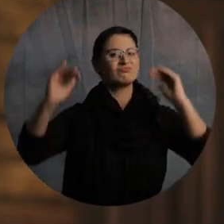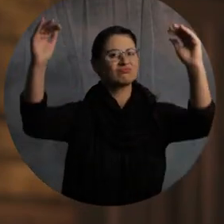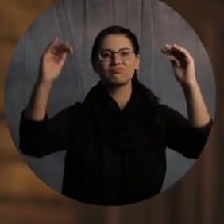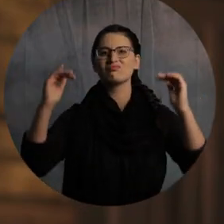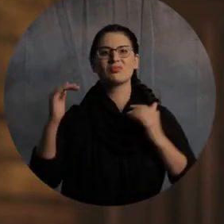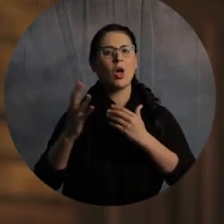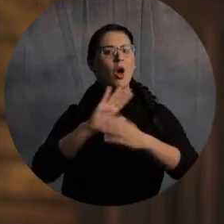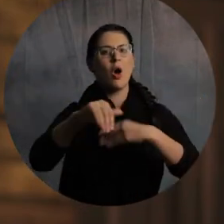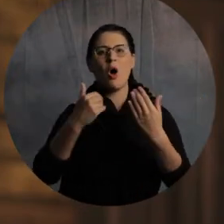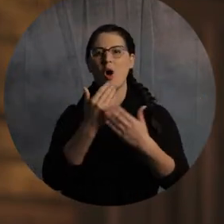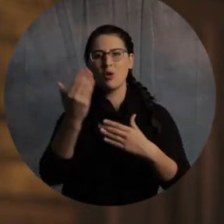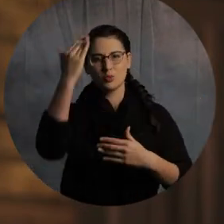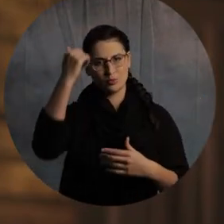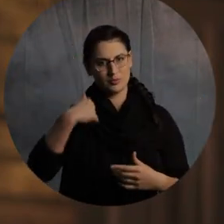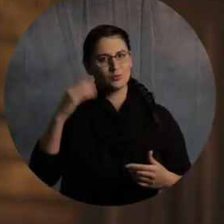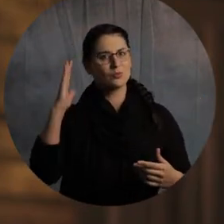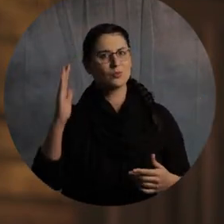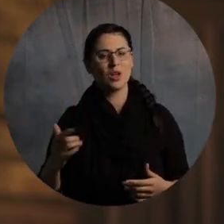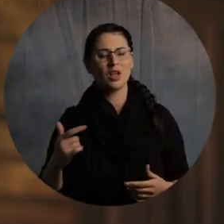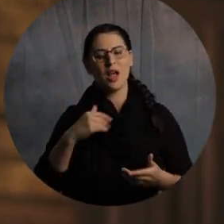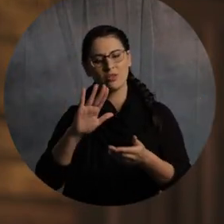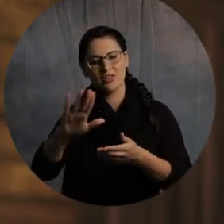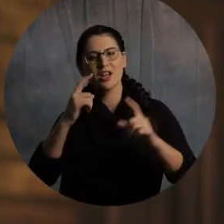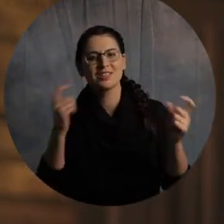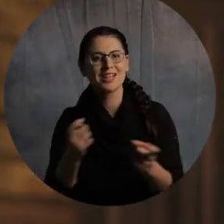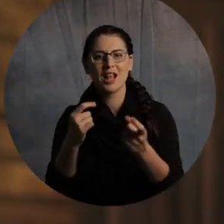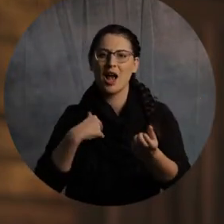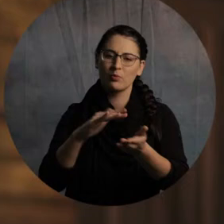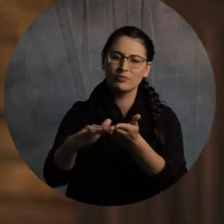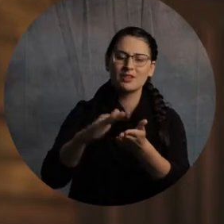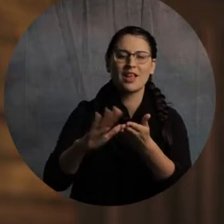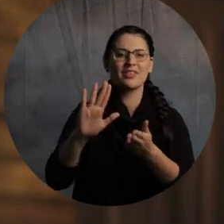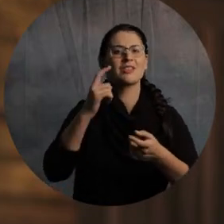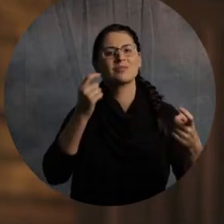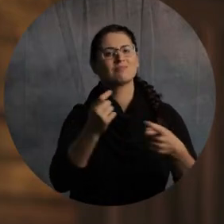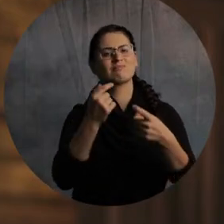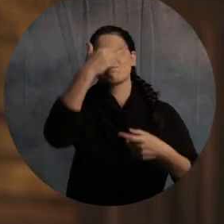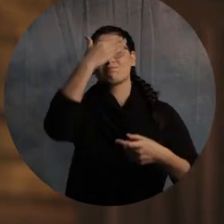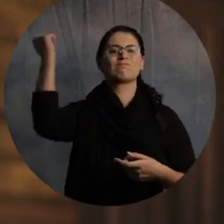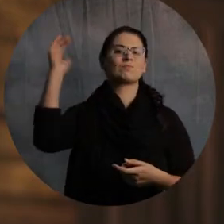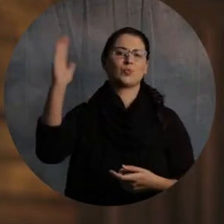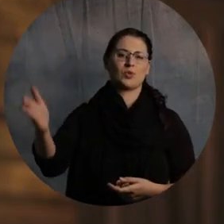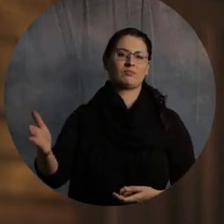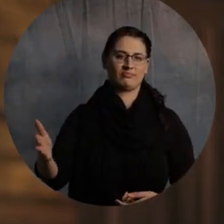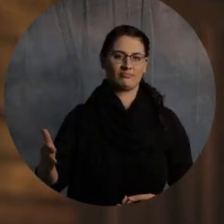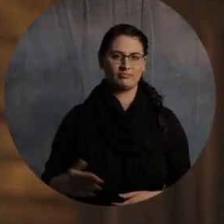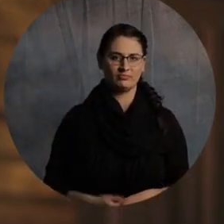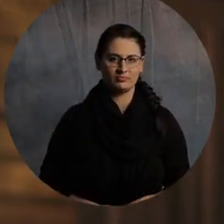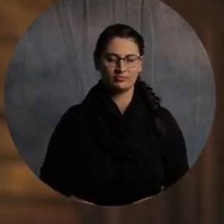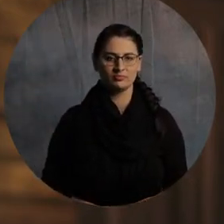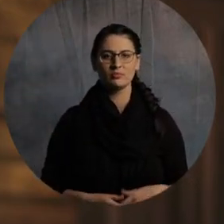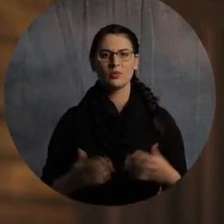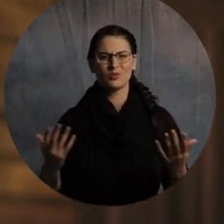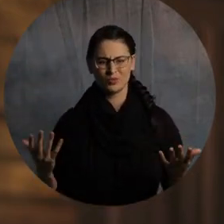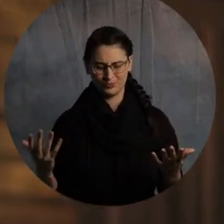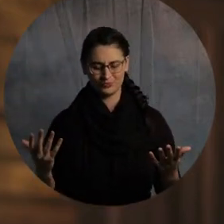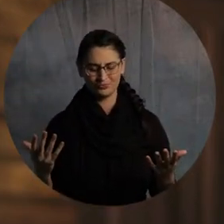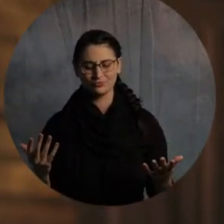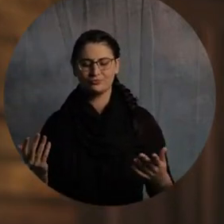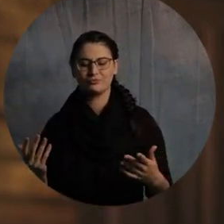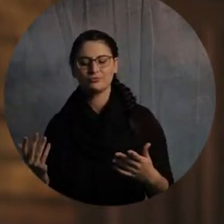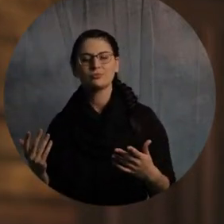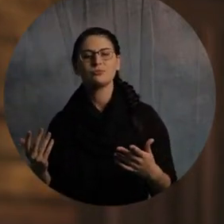forgive their iniquity, and I will remember their sin no more. So, what do we got going on here? Well, we understand as we walk through the